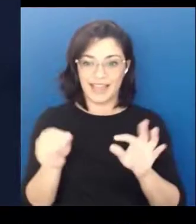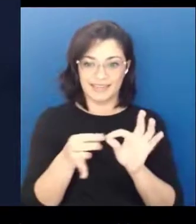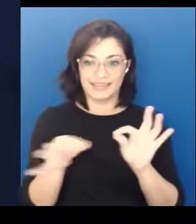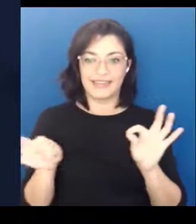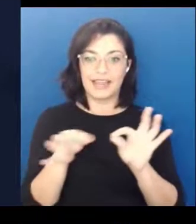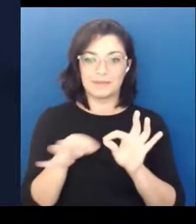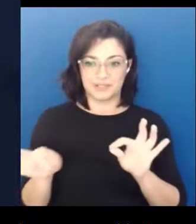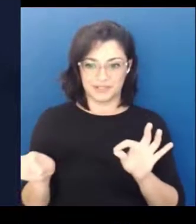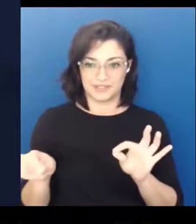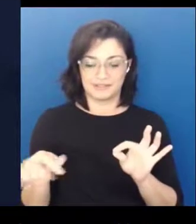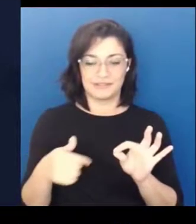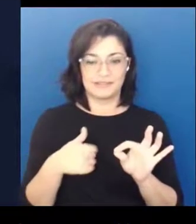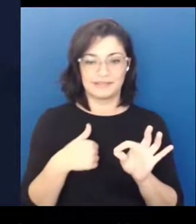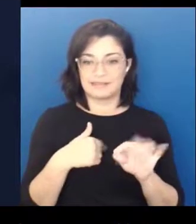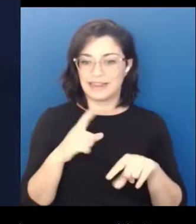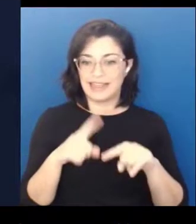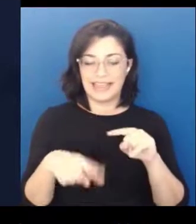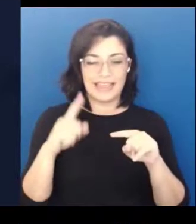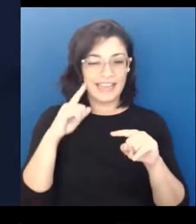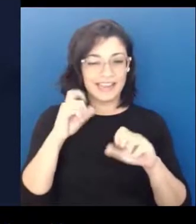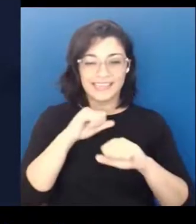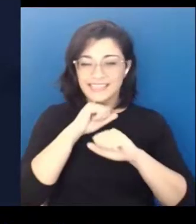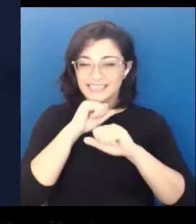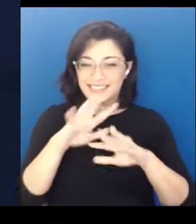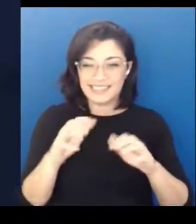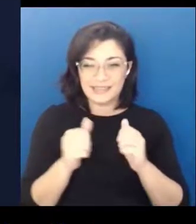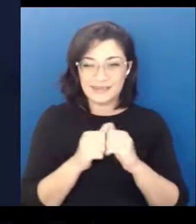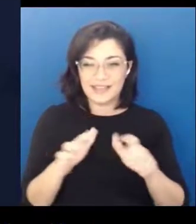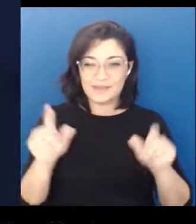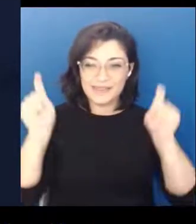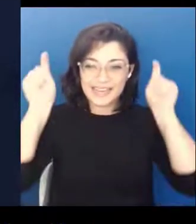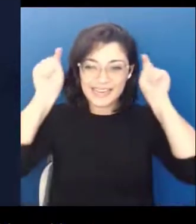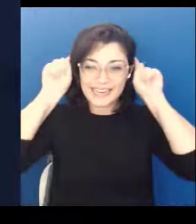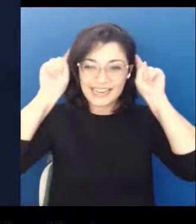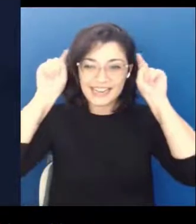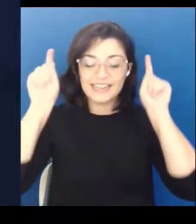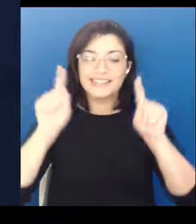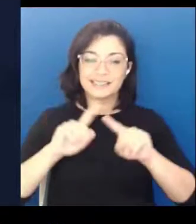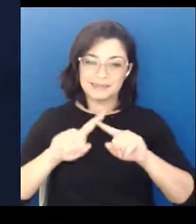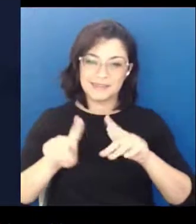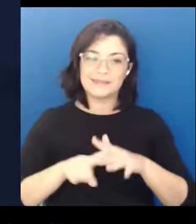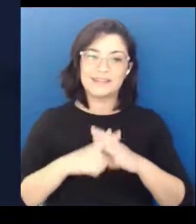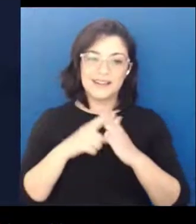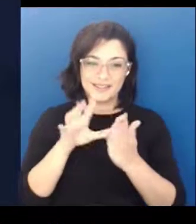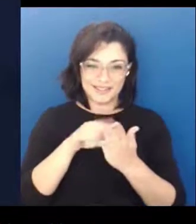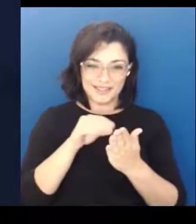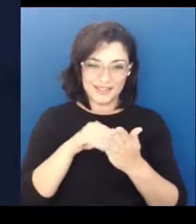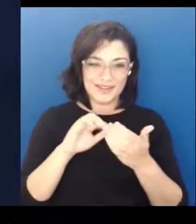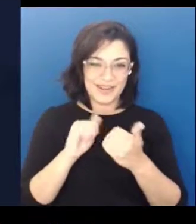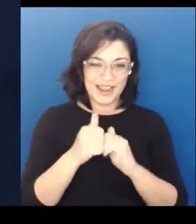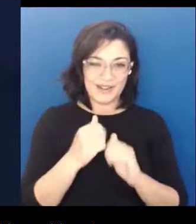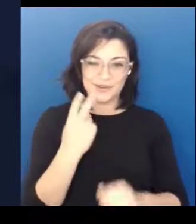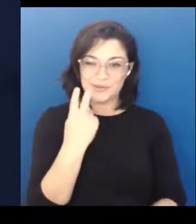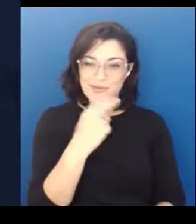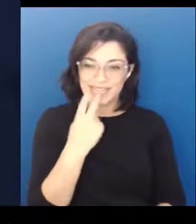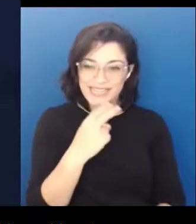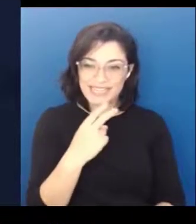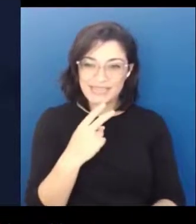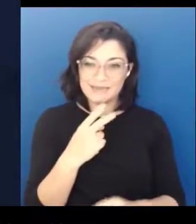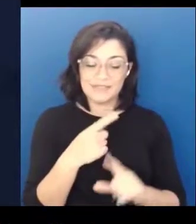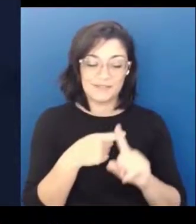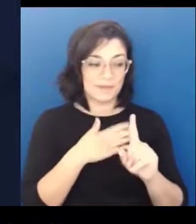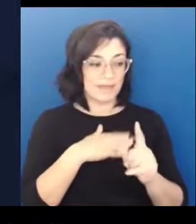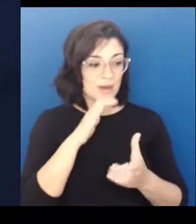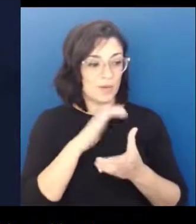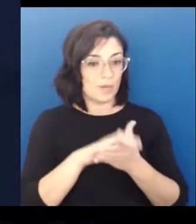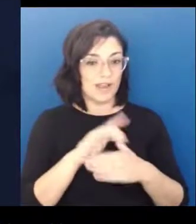hear a thing without my hearing aids, although I'm starting to learn how to read lips from my wife when she gets up close enough to me